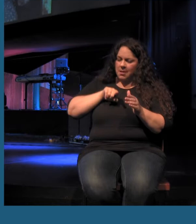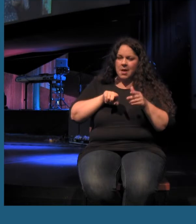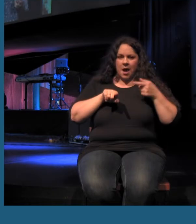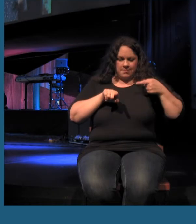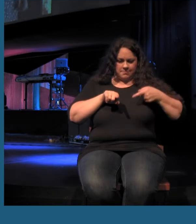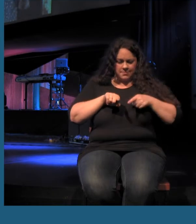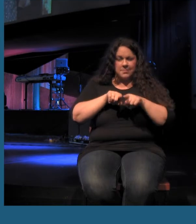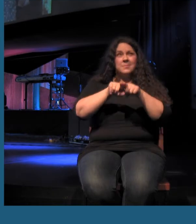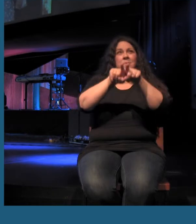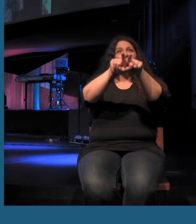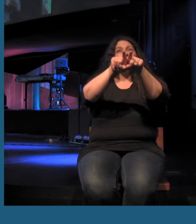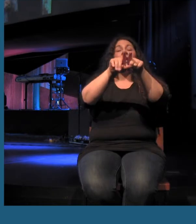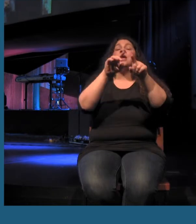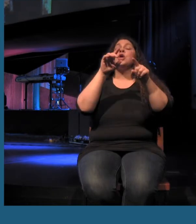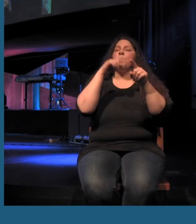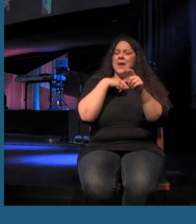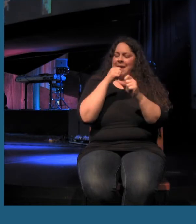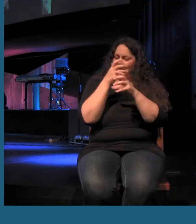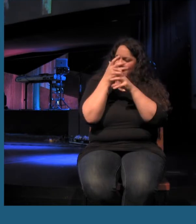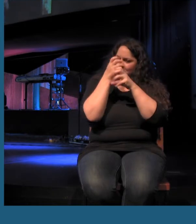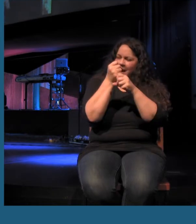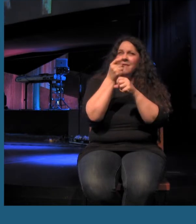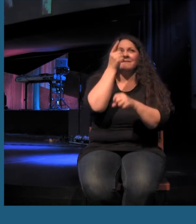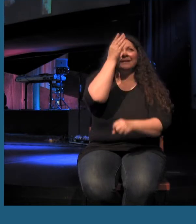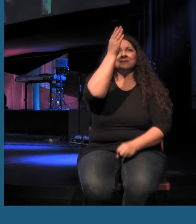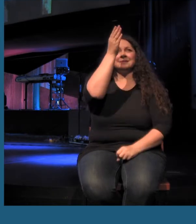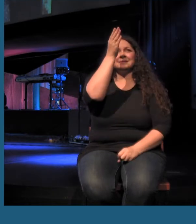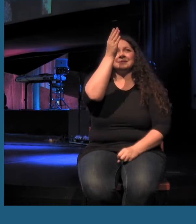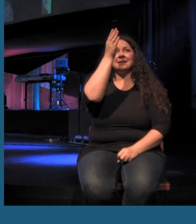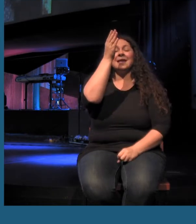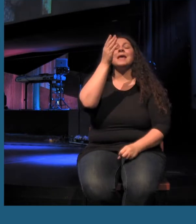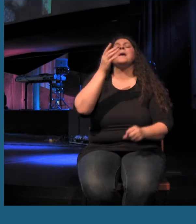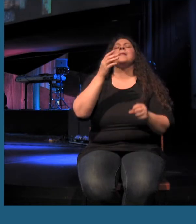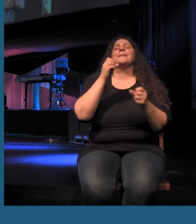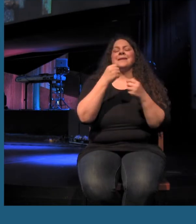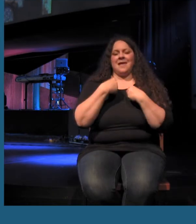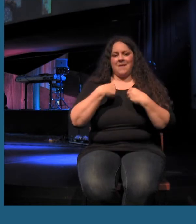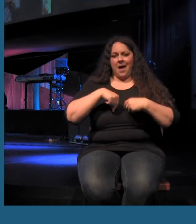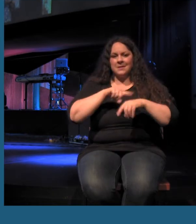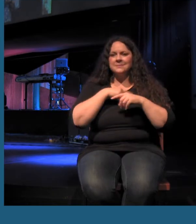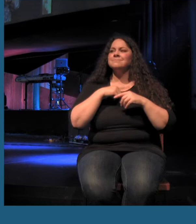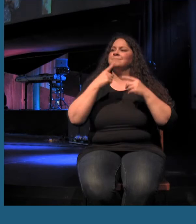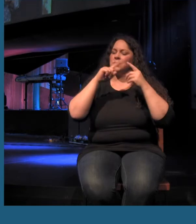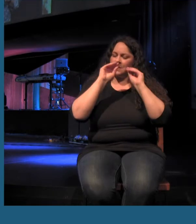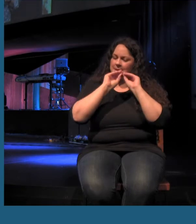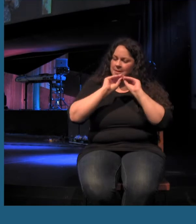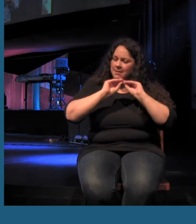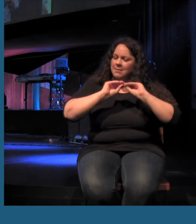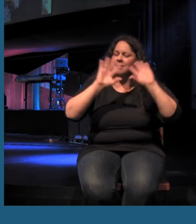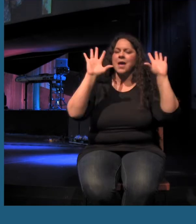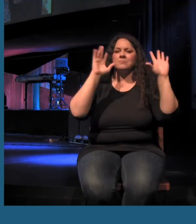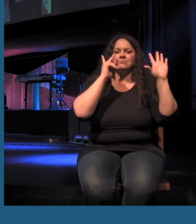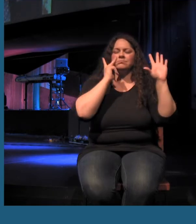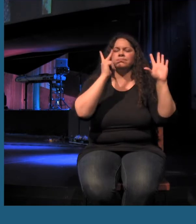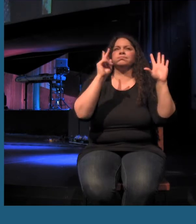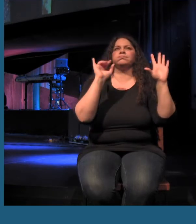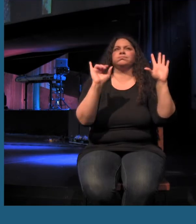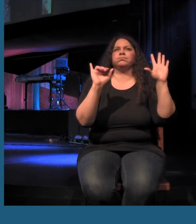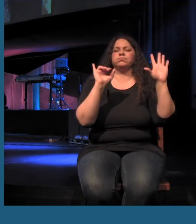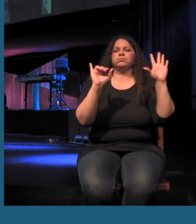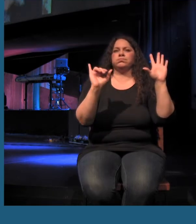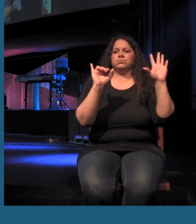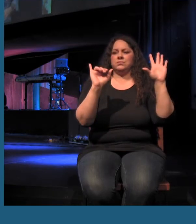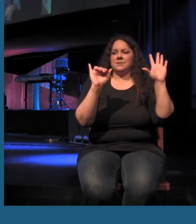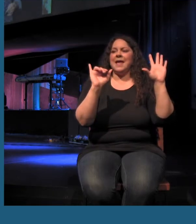Gives us confidence in God, which produces clarity of vision and leads to